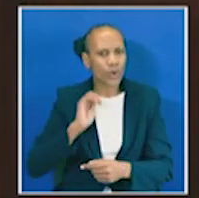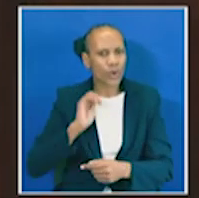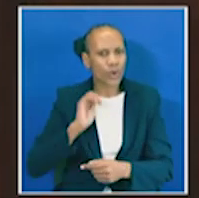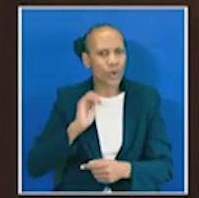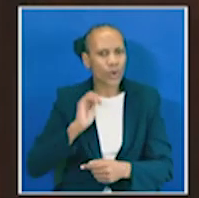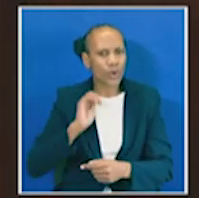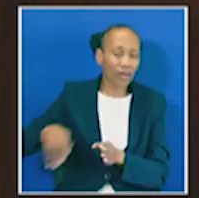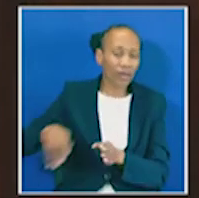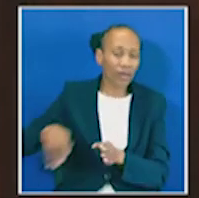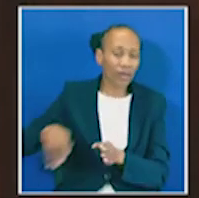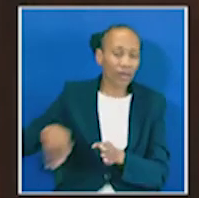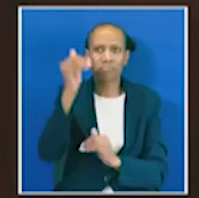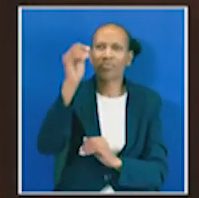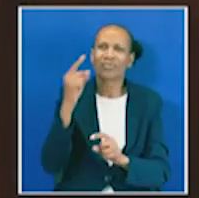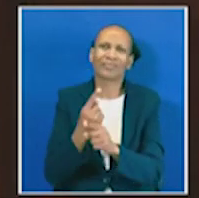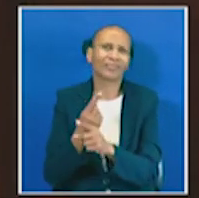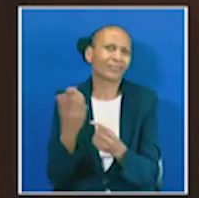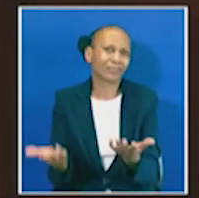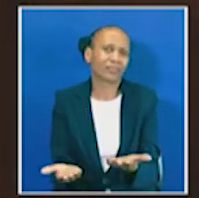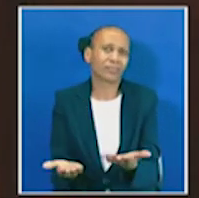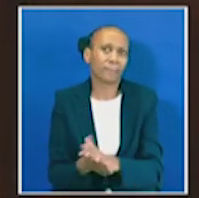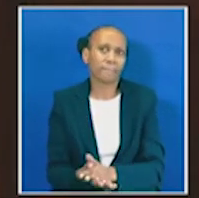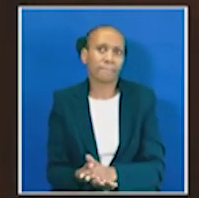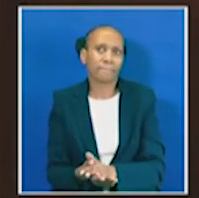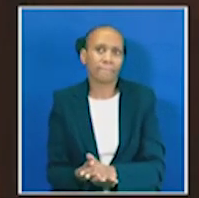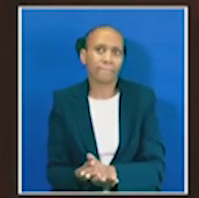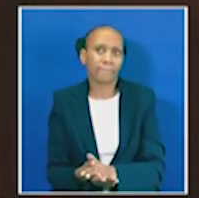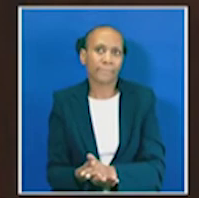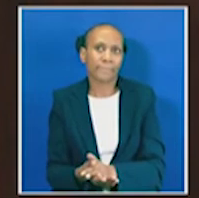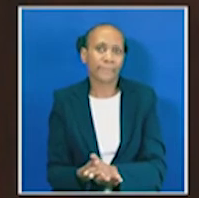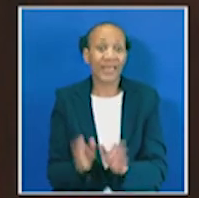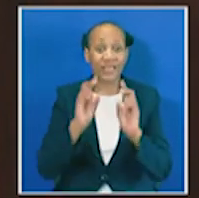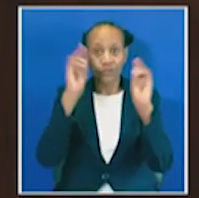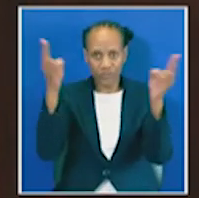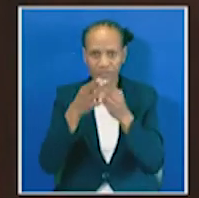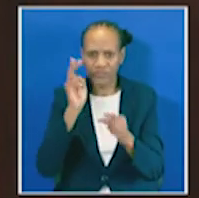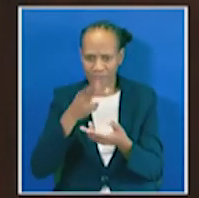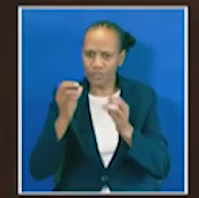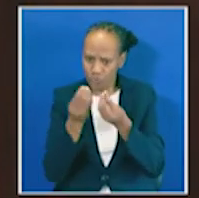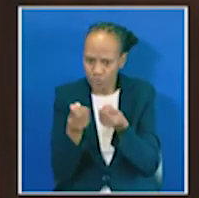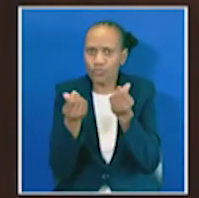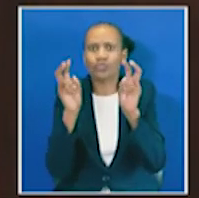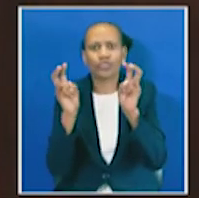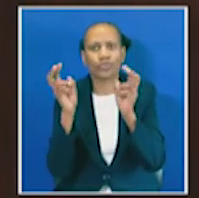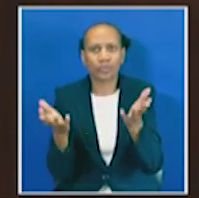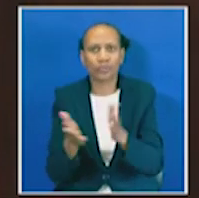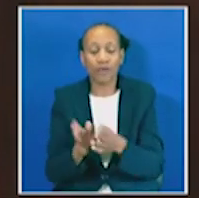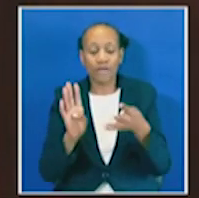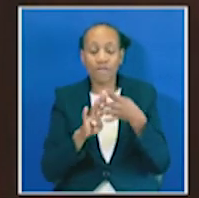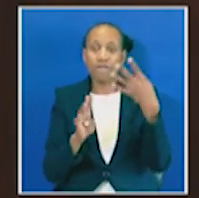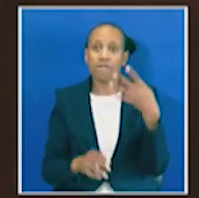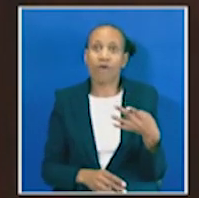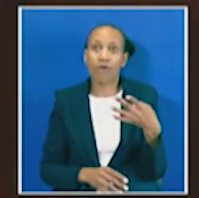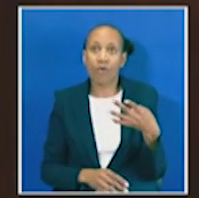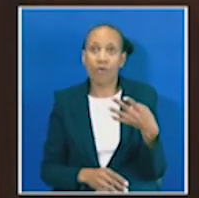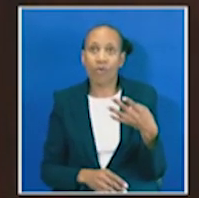when it comes to leadership positions at universities. Councils will have to address this issue. Fourthly, our throughput